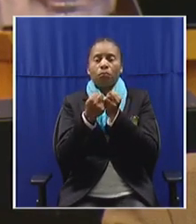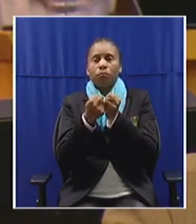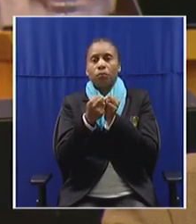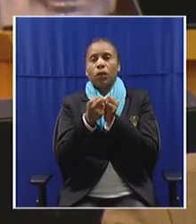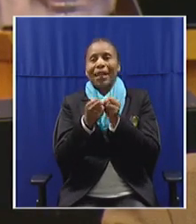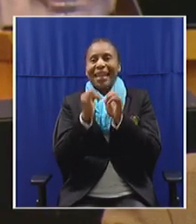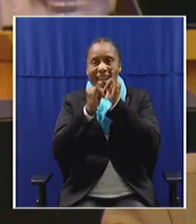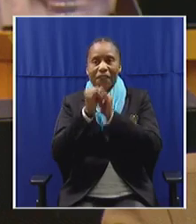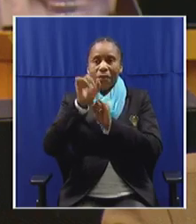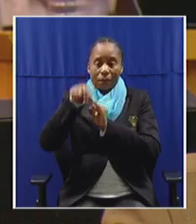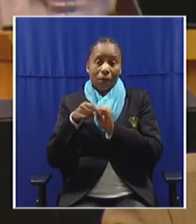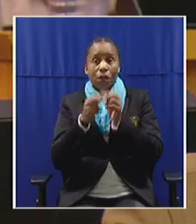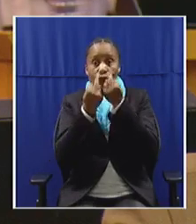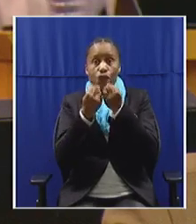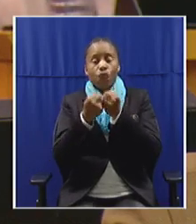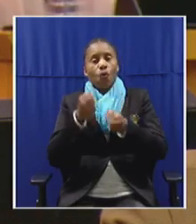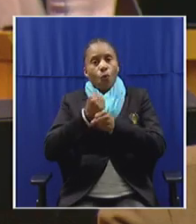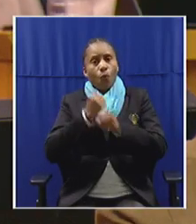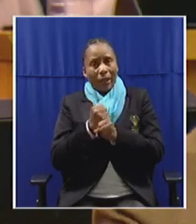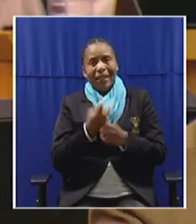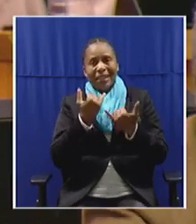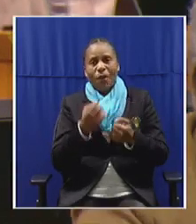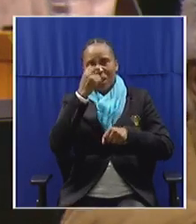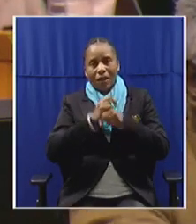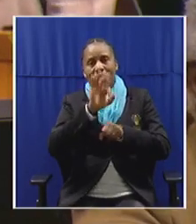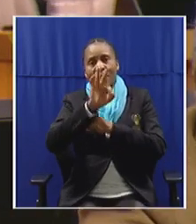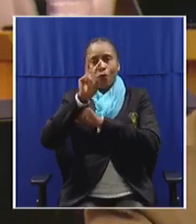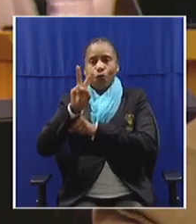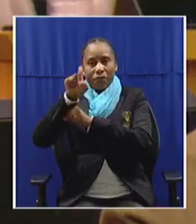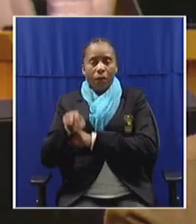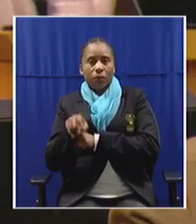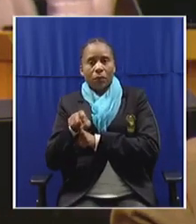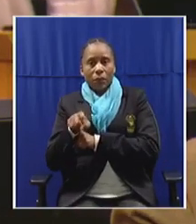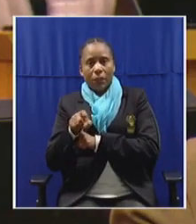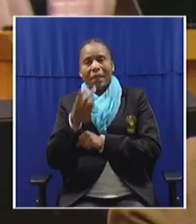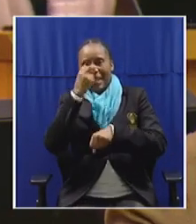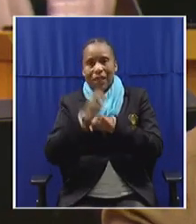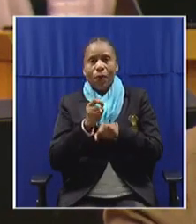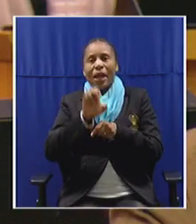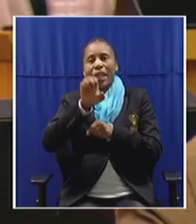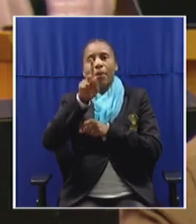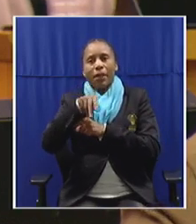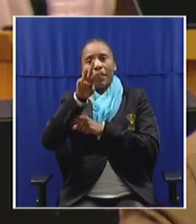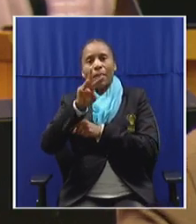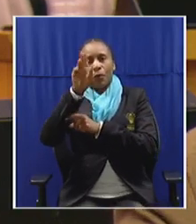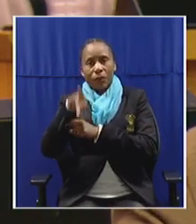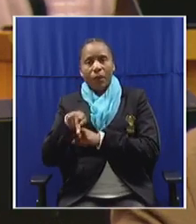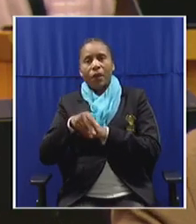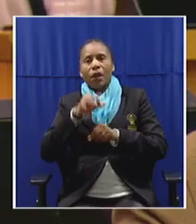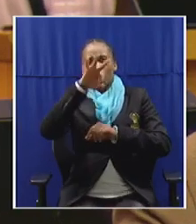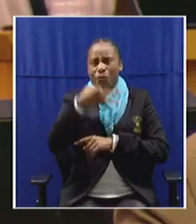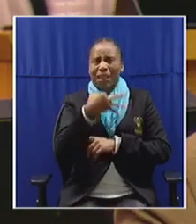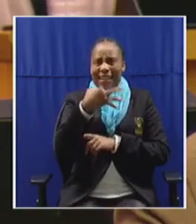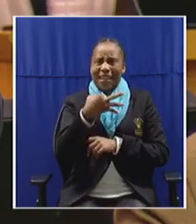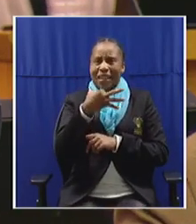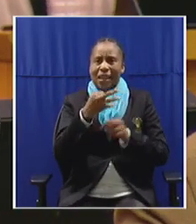2030, 90% by SMEs. Now, a key finding in the EPWP Phase 3 review was that partnerships